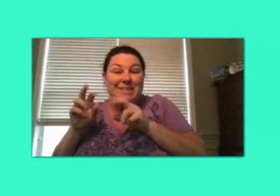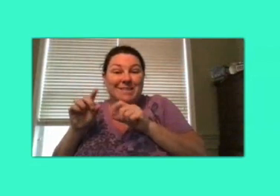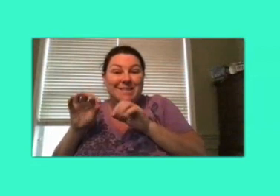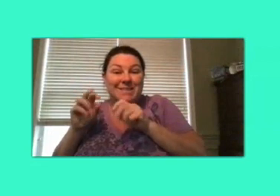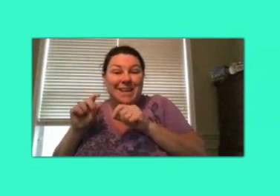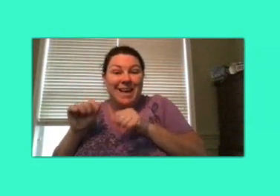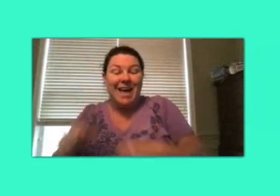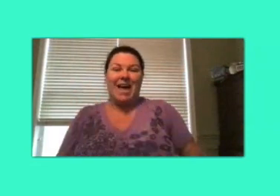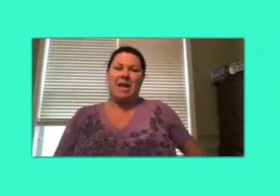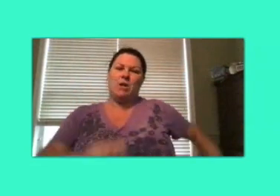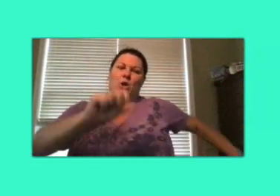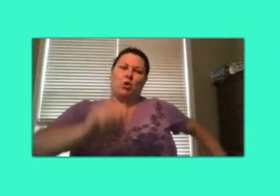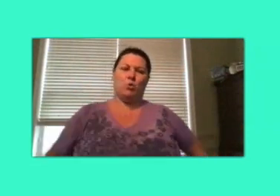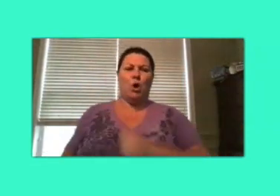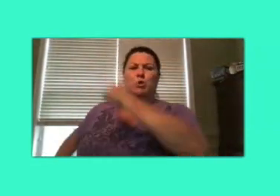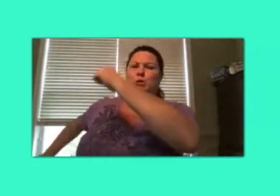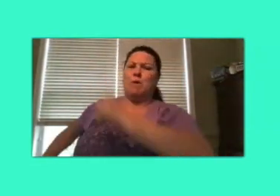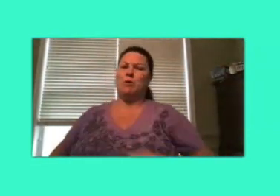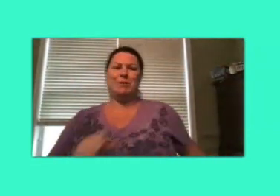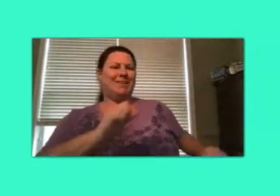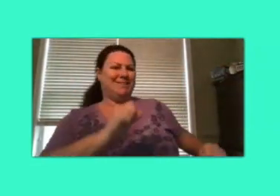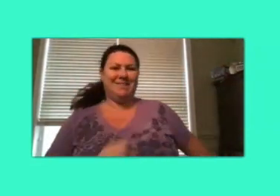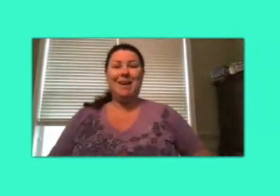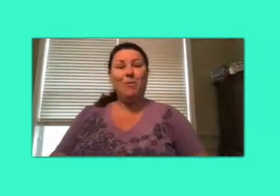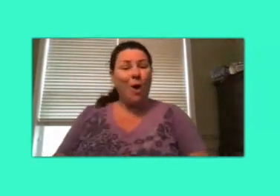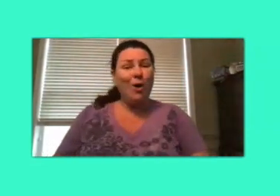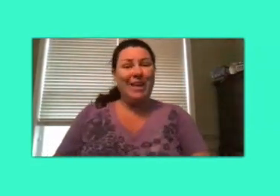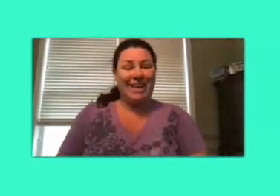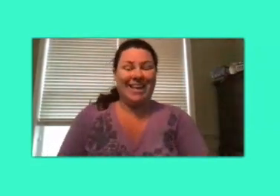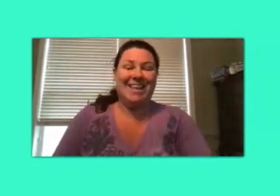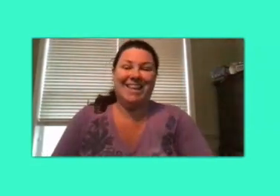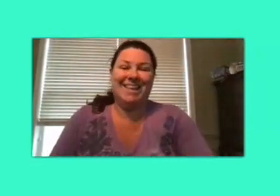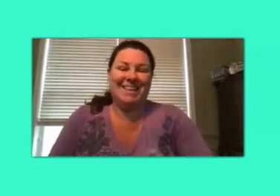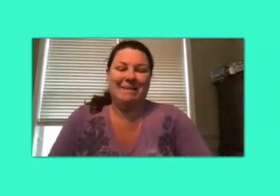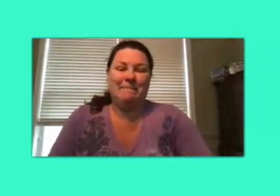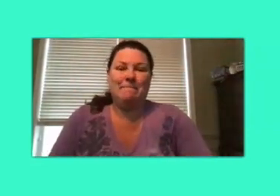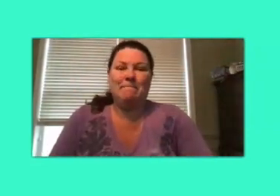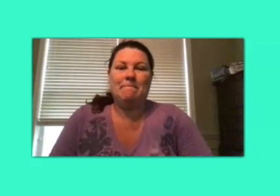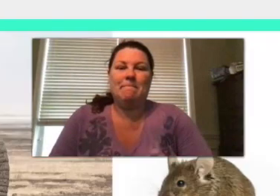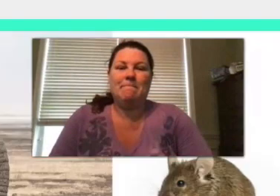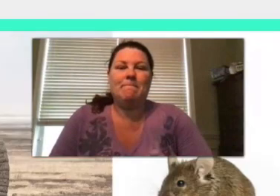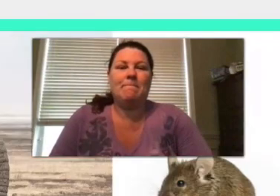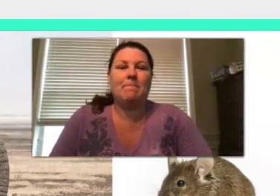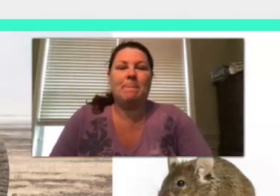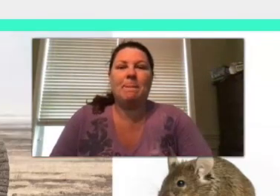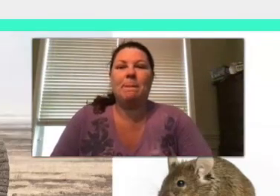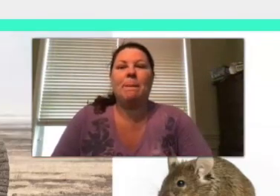motor skills and gross motor skills like walking.